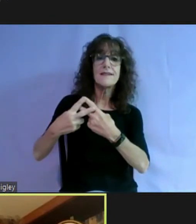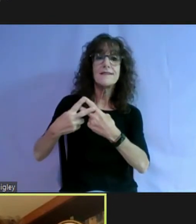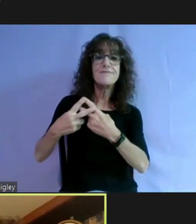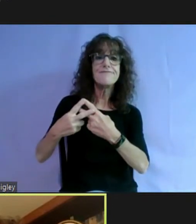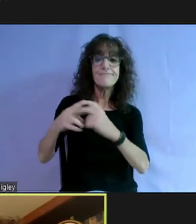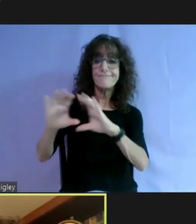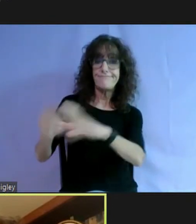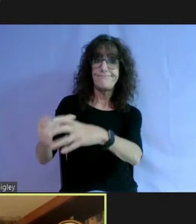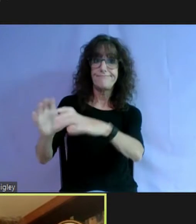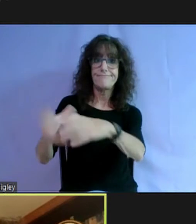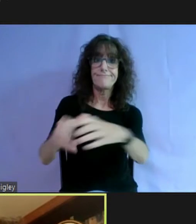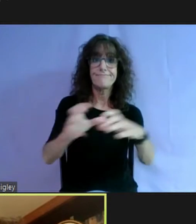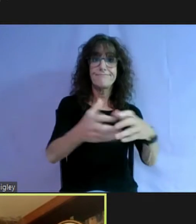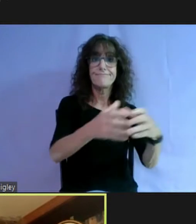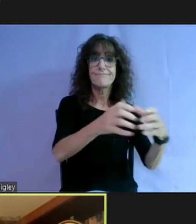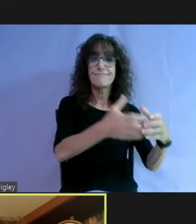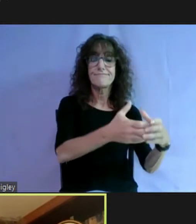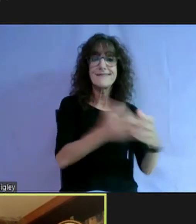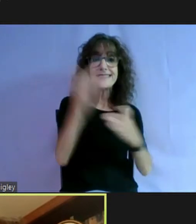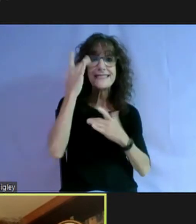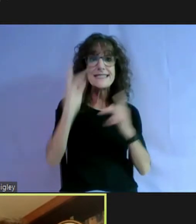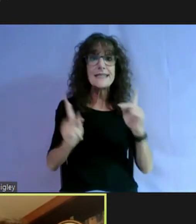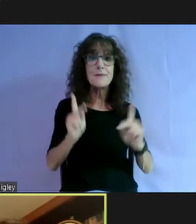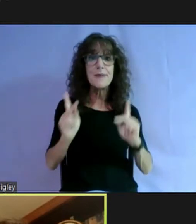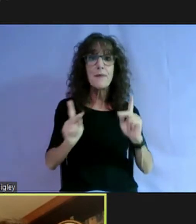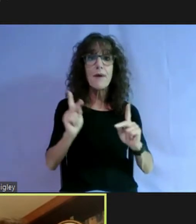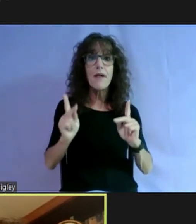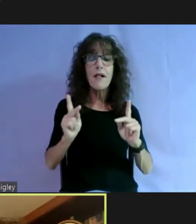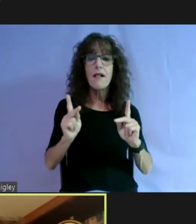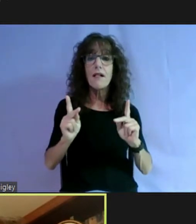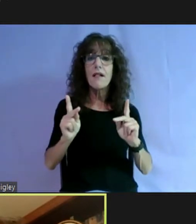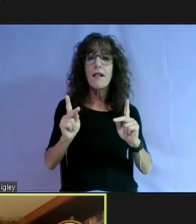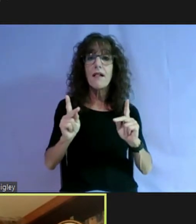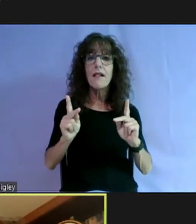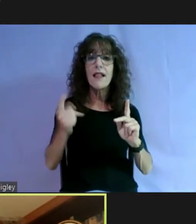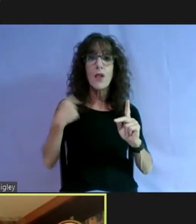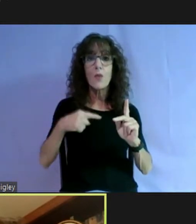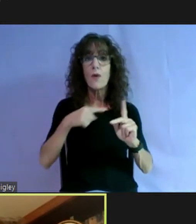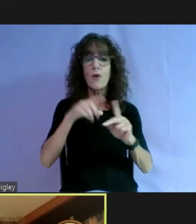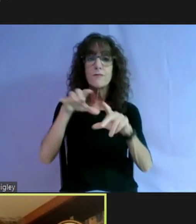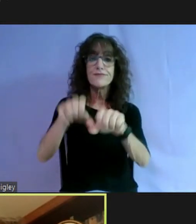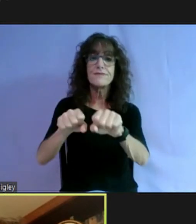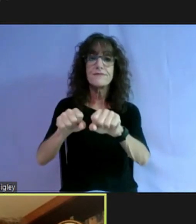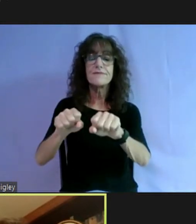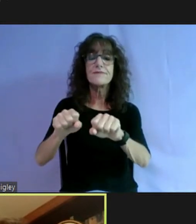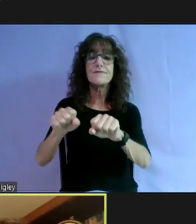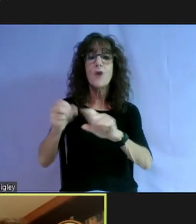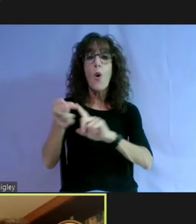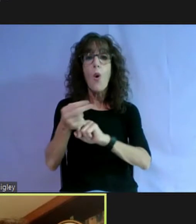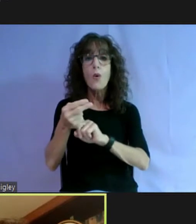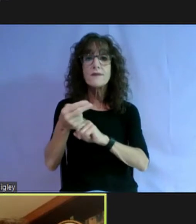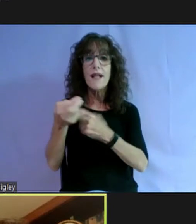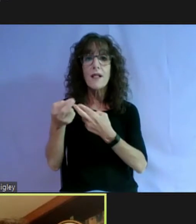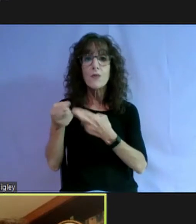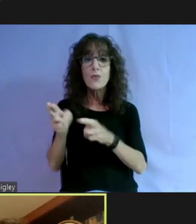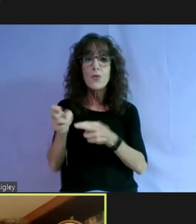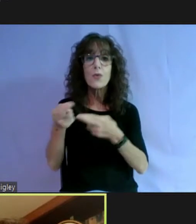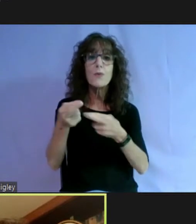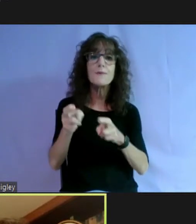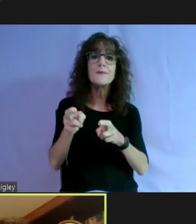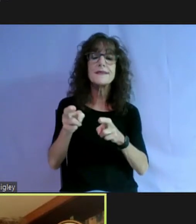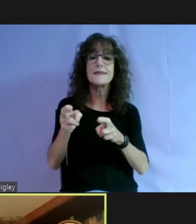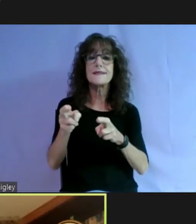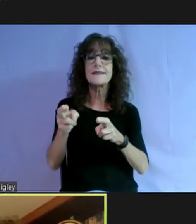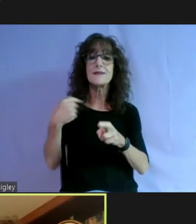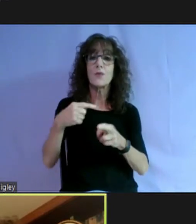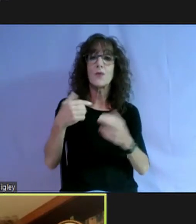of people, sick people. We were booking hotels, rooms, and we were